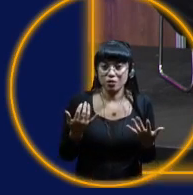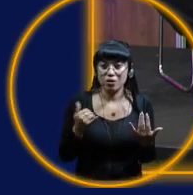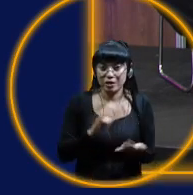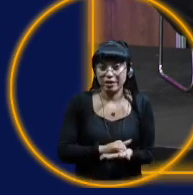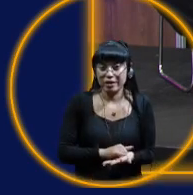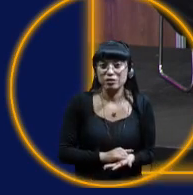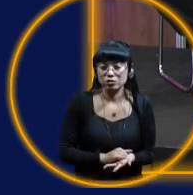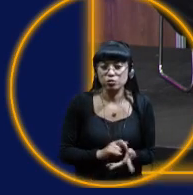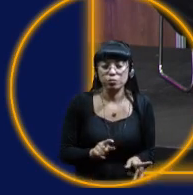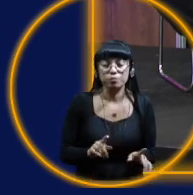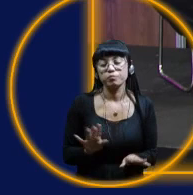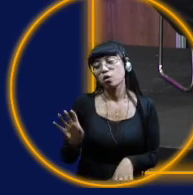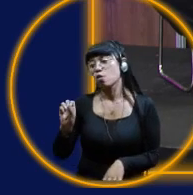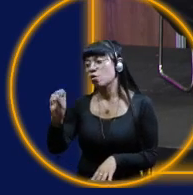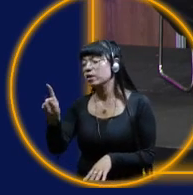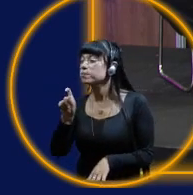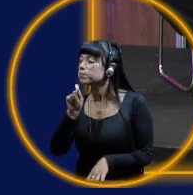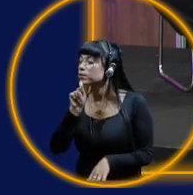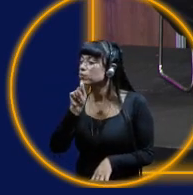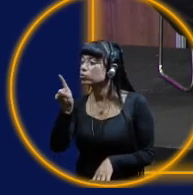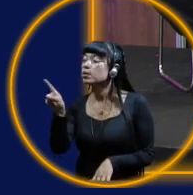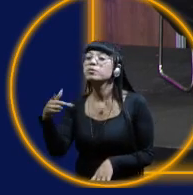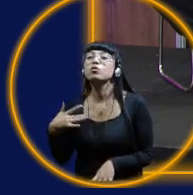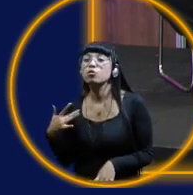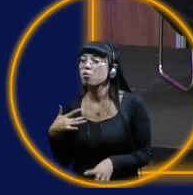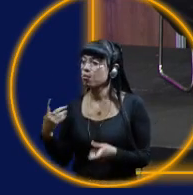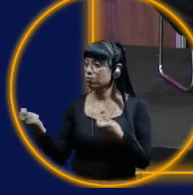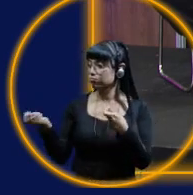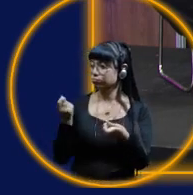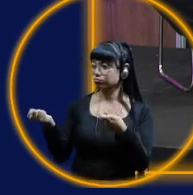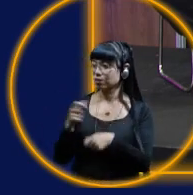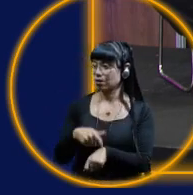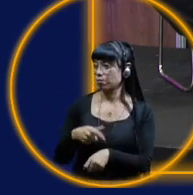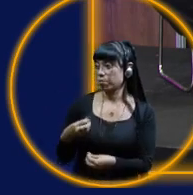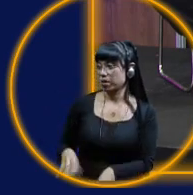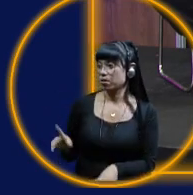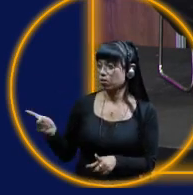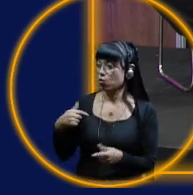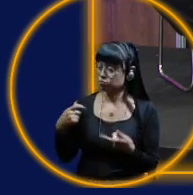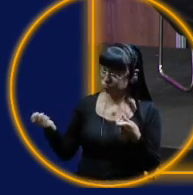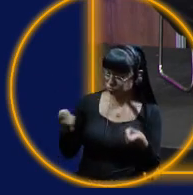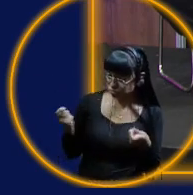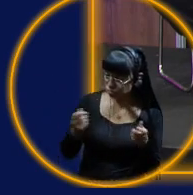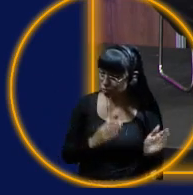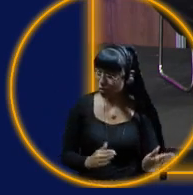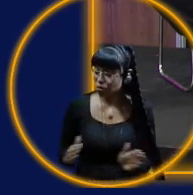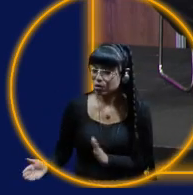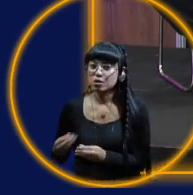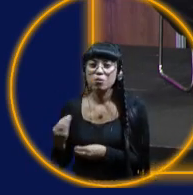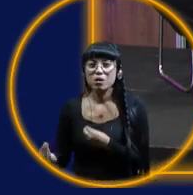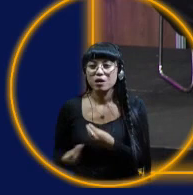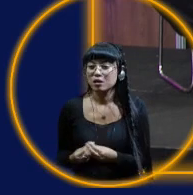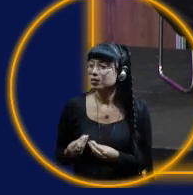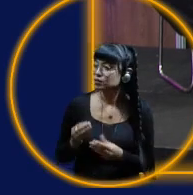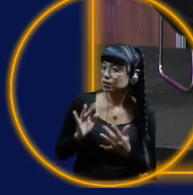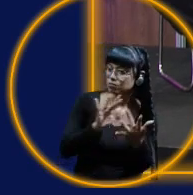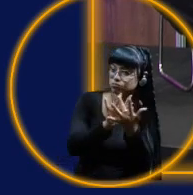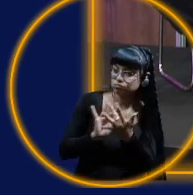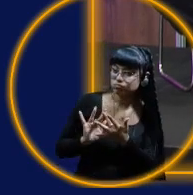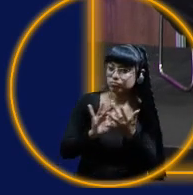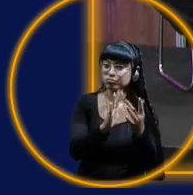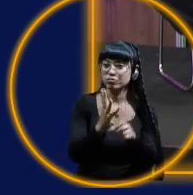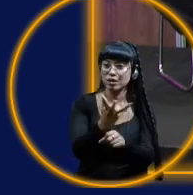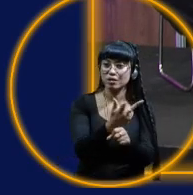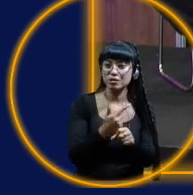if you're a procrastinator, how can you deal with that? How can you exist as an artist and put out content constantly?